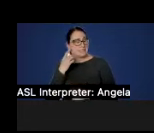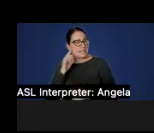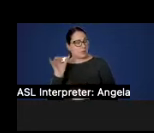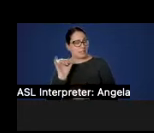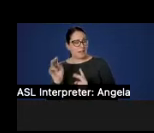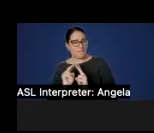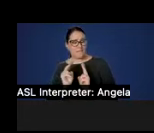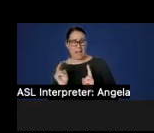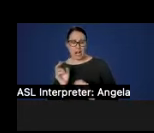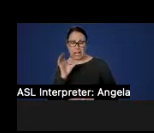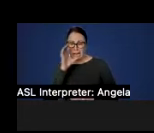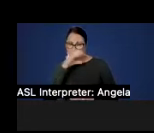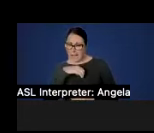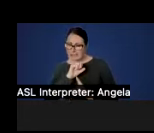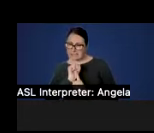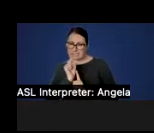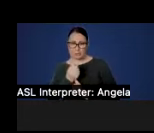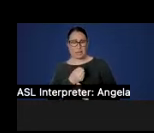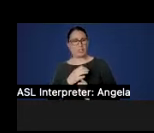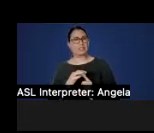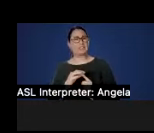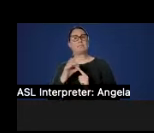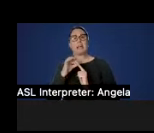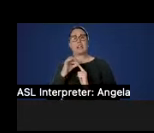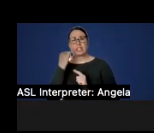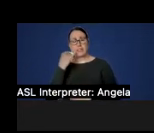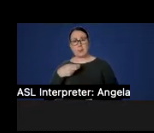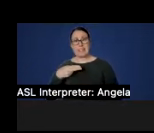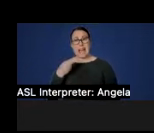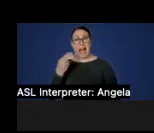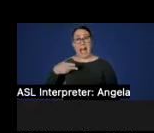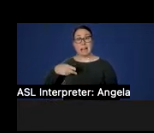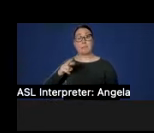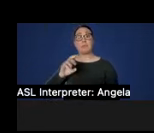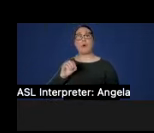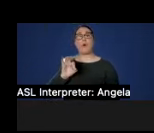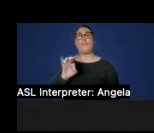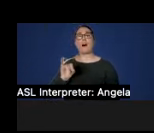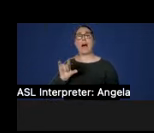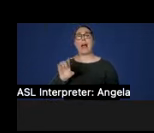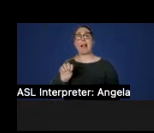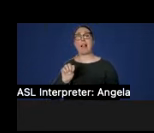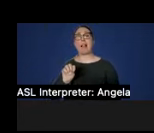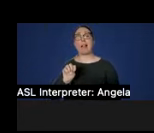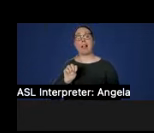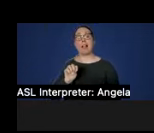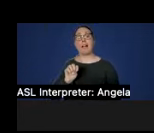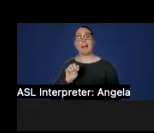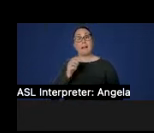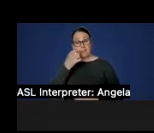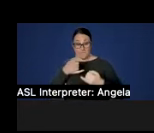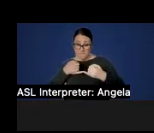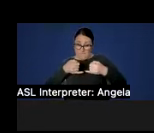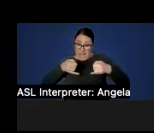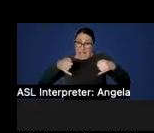a very odd situation, especially if, like you said, it was a high profile case, because there's a fine line between informed consent, you